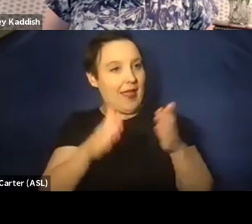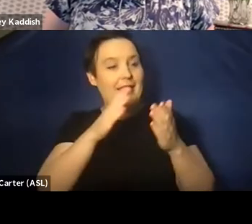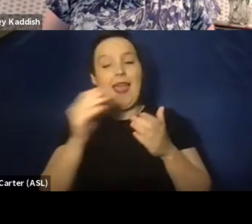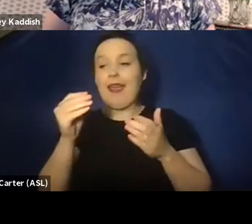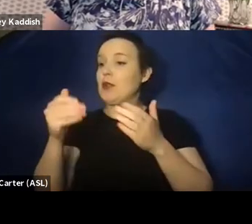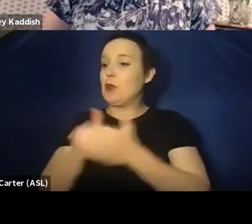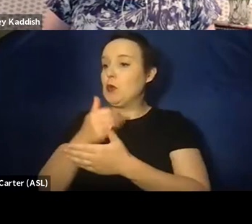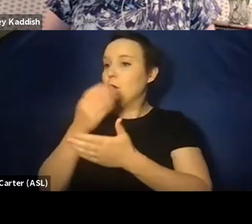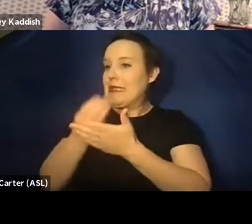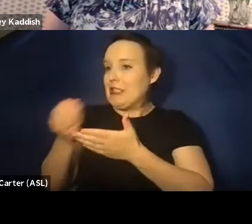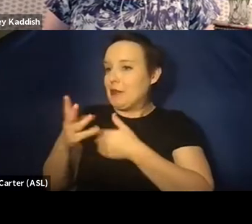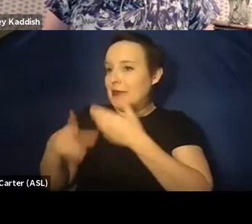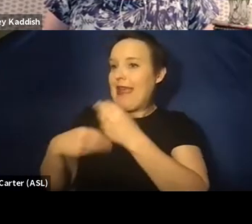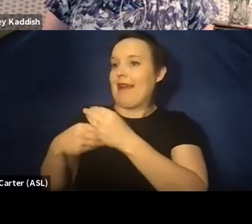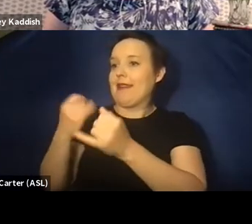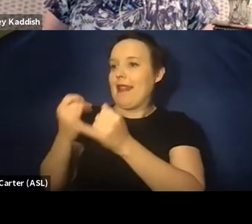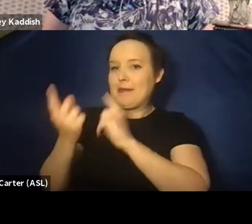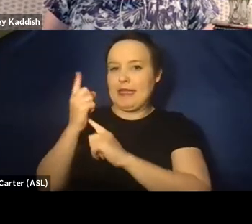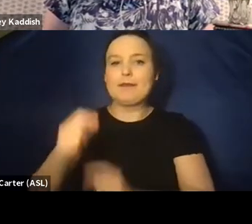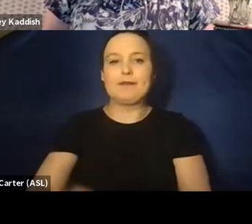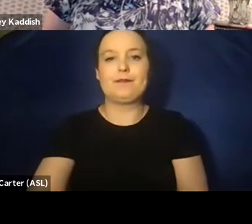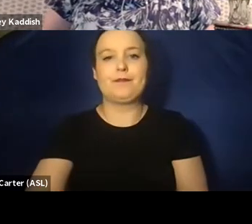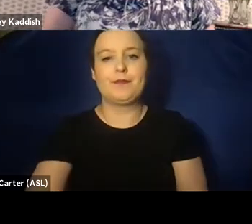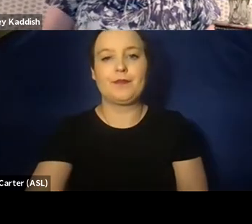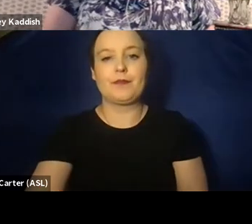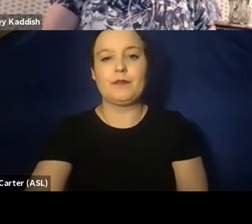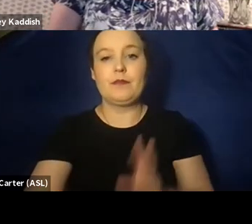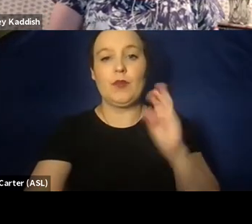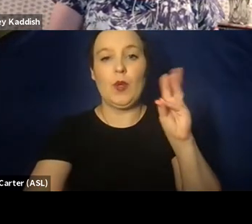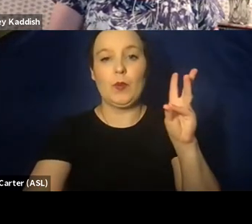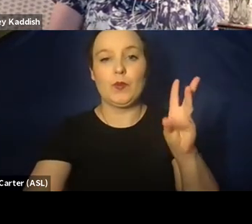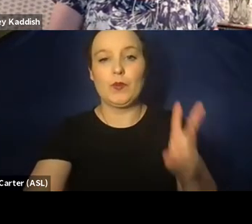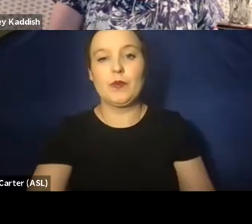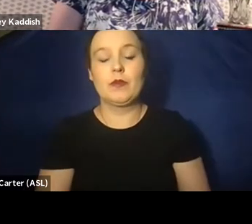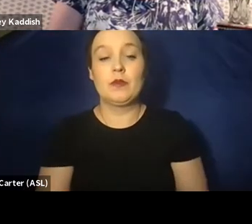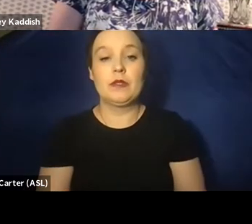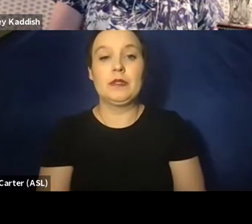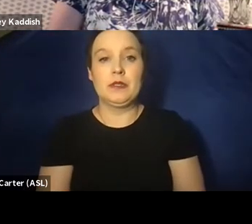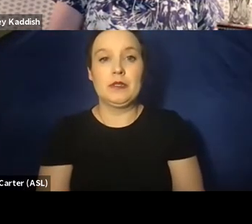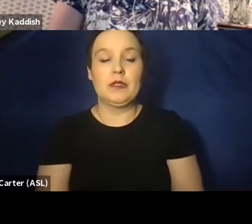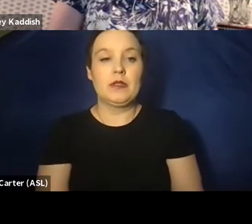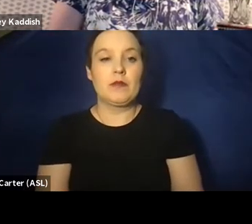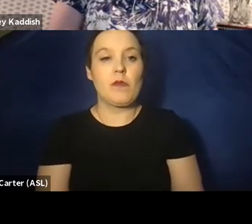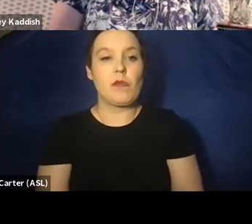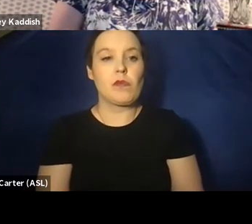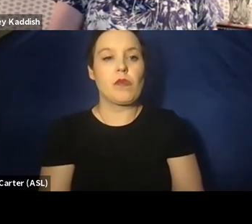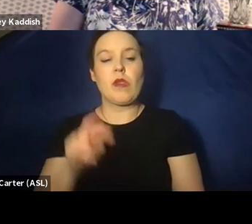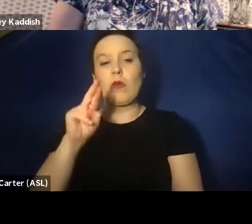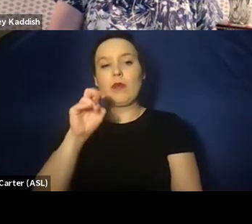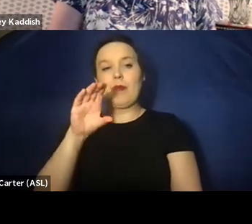Wow. I think that's ever